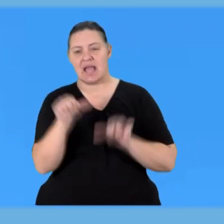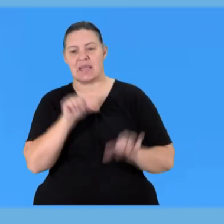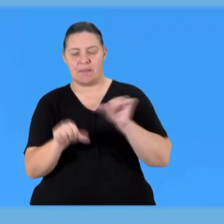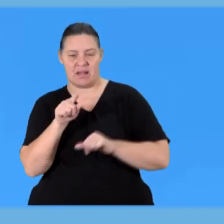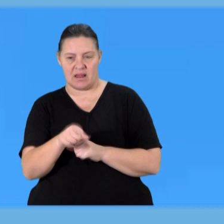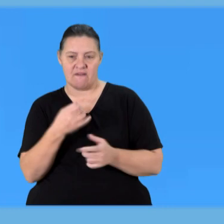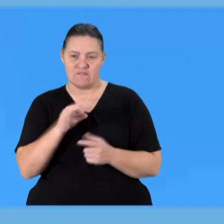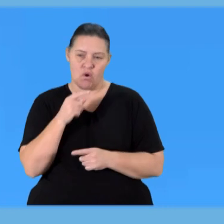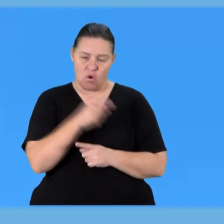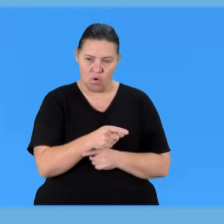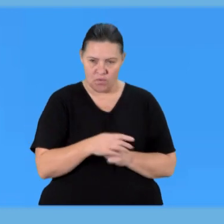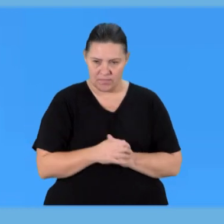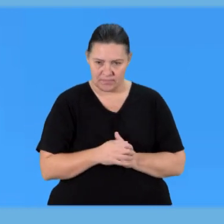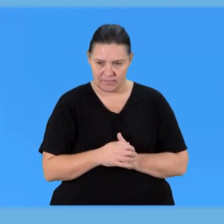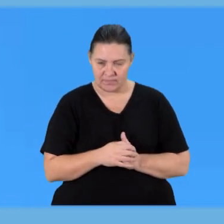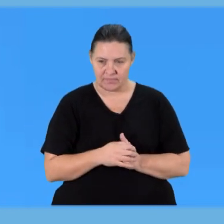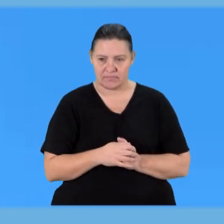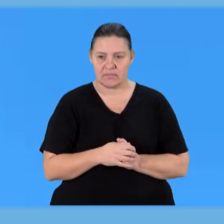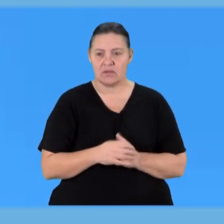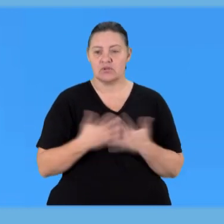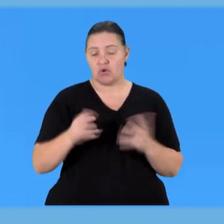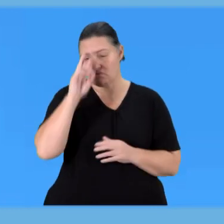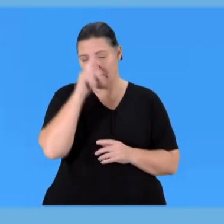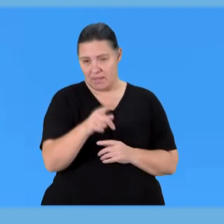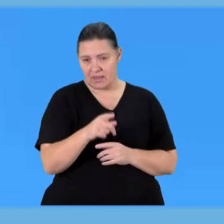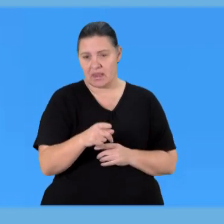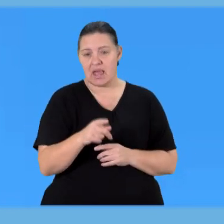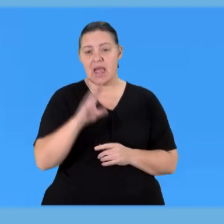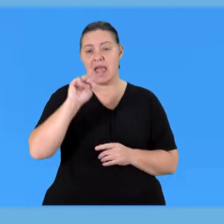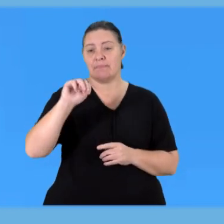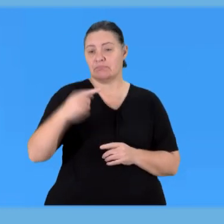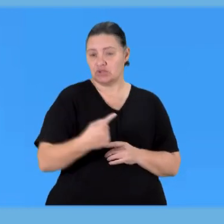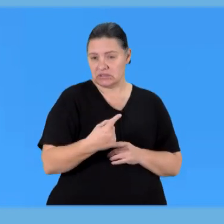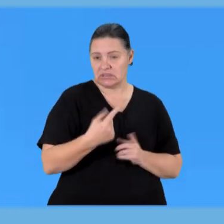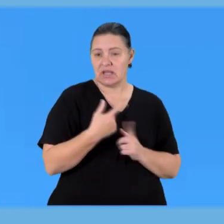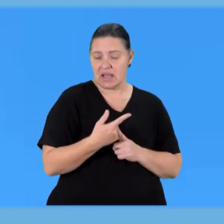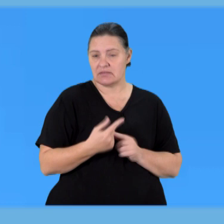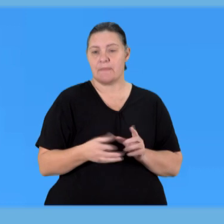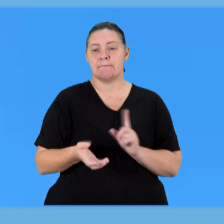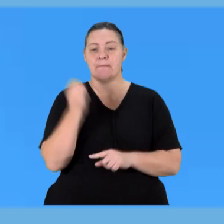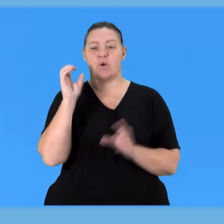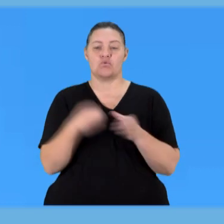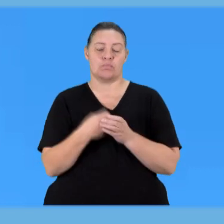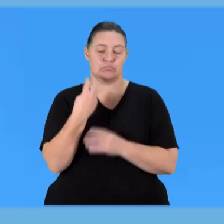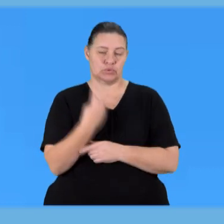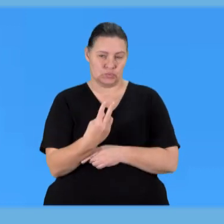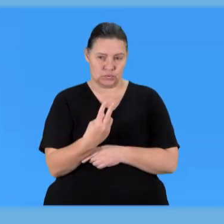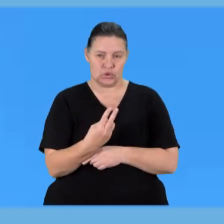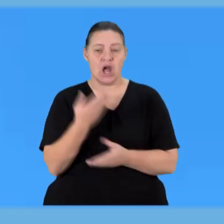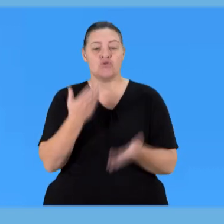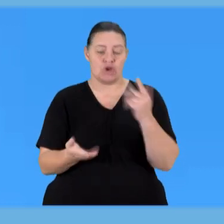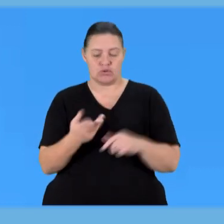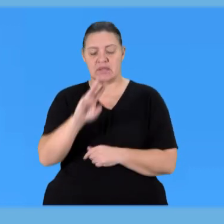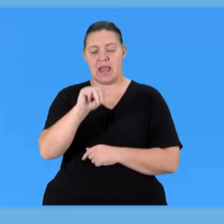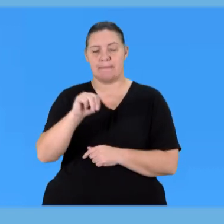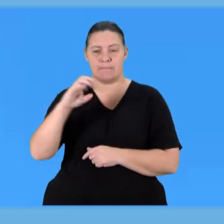chemical equation for that weight equation that is given to us. Remember, magnesium is that element that is found in group 2, and the ratio we know